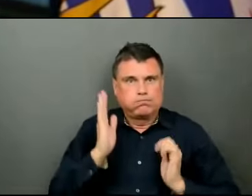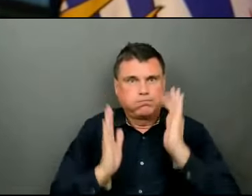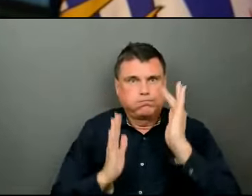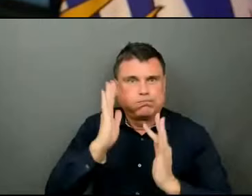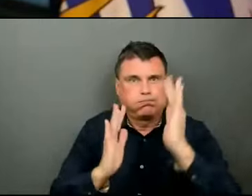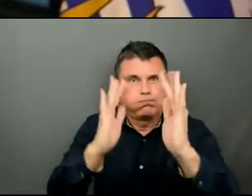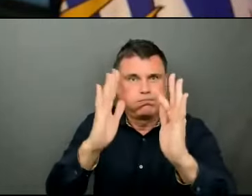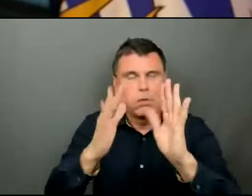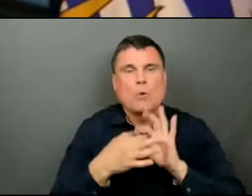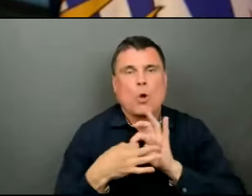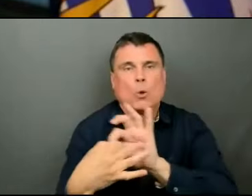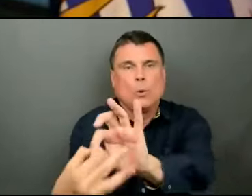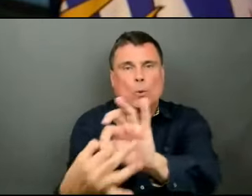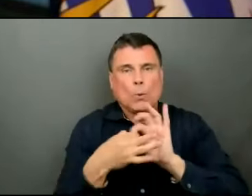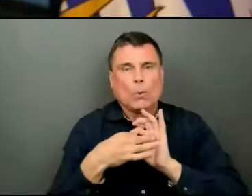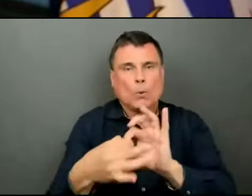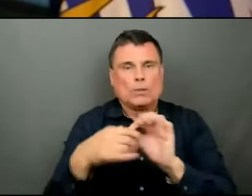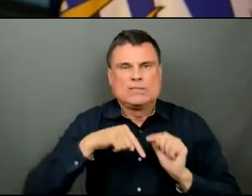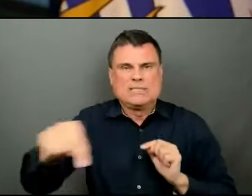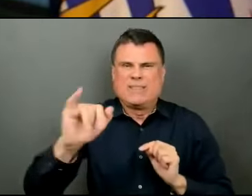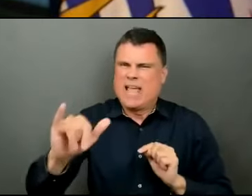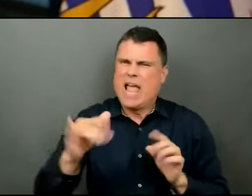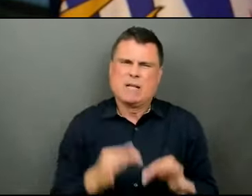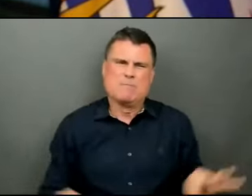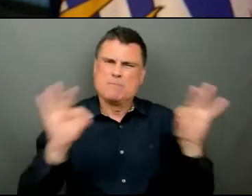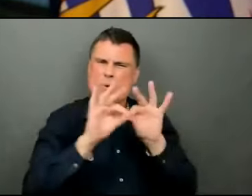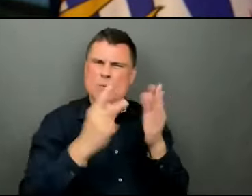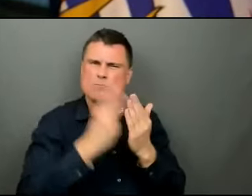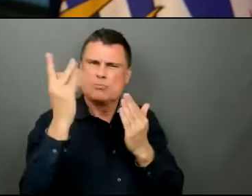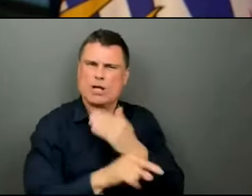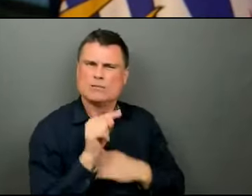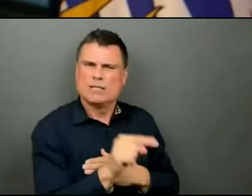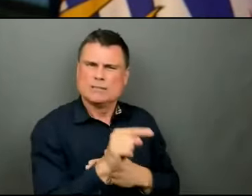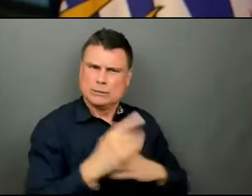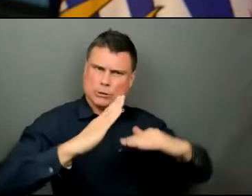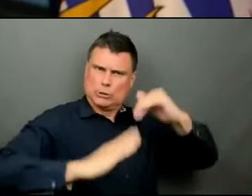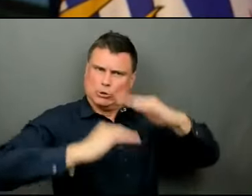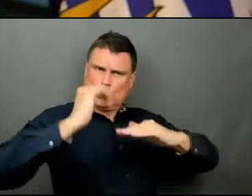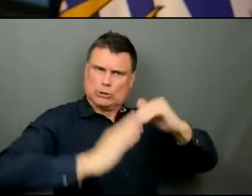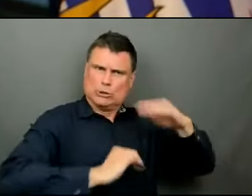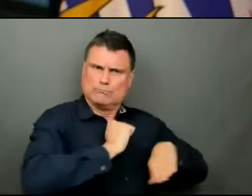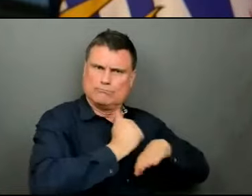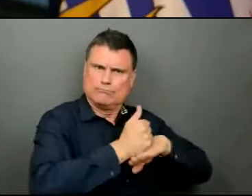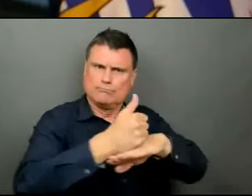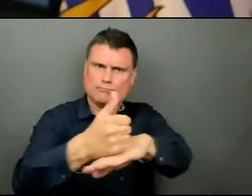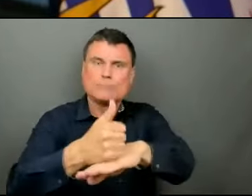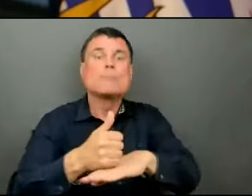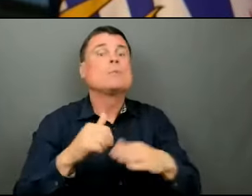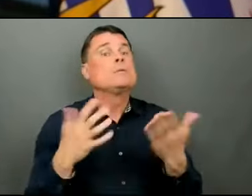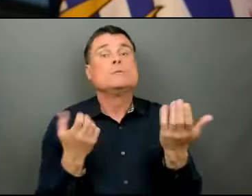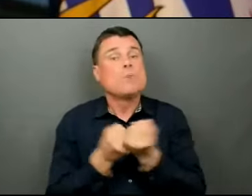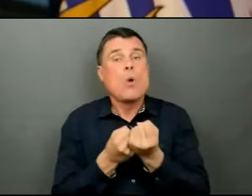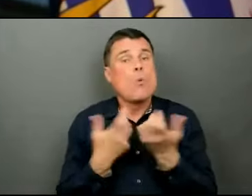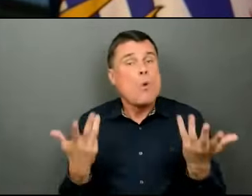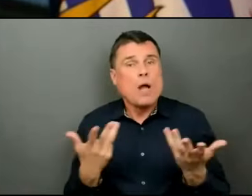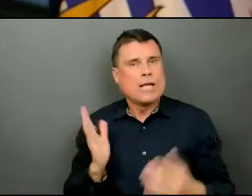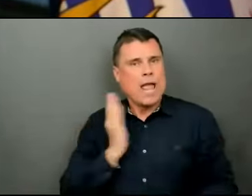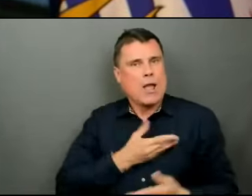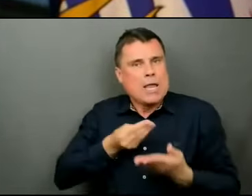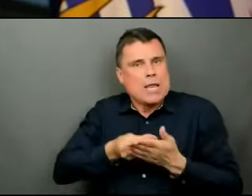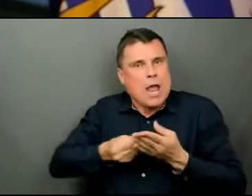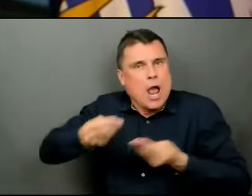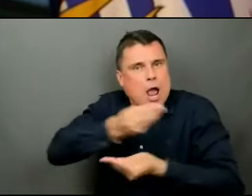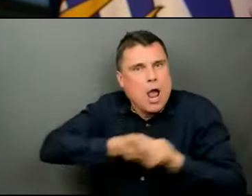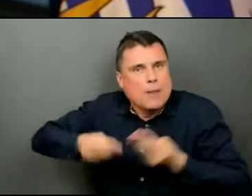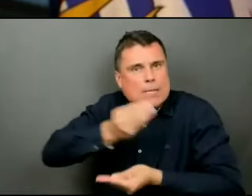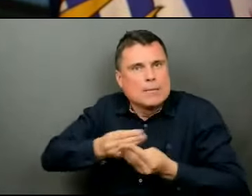strategic infrastructure investment that is perfectly timed to support our government's economic recovery plan. For the first time ever,